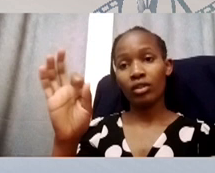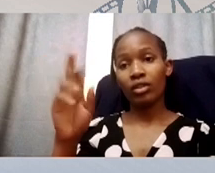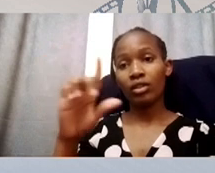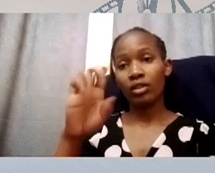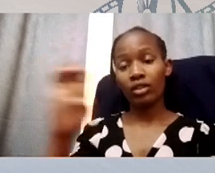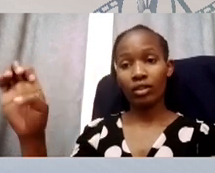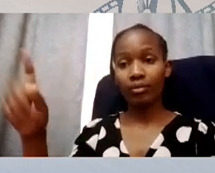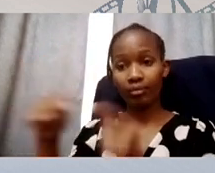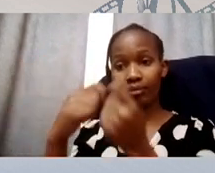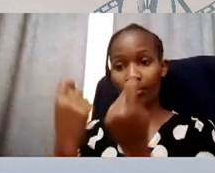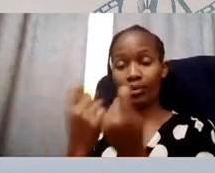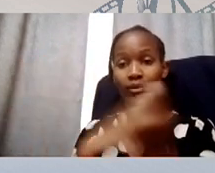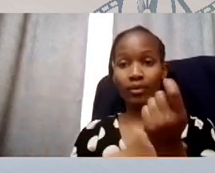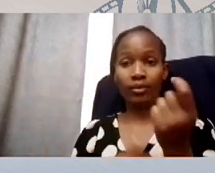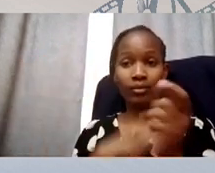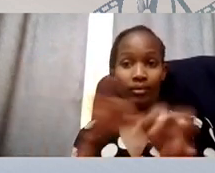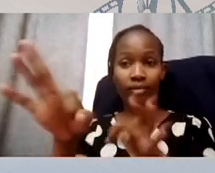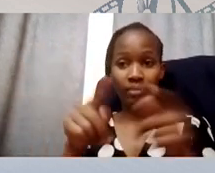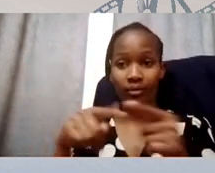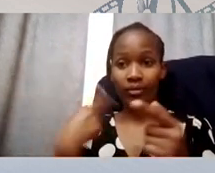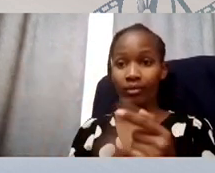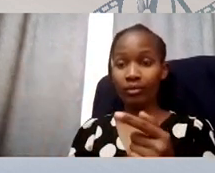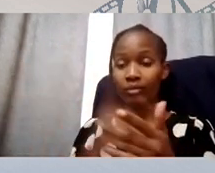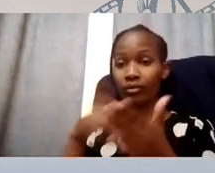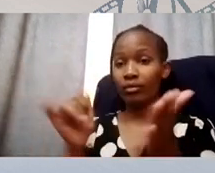Kindly explain to us exactly what this entailed.